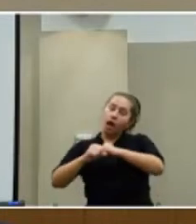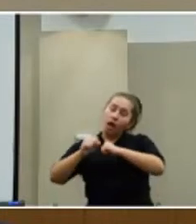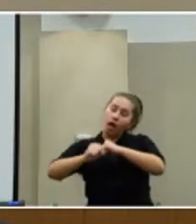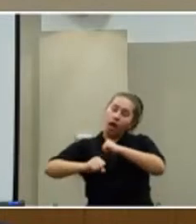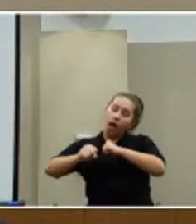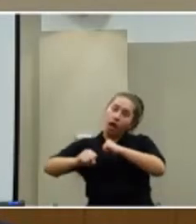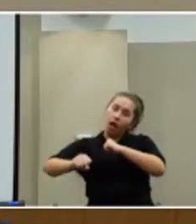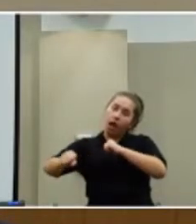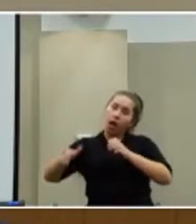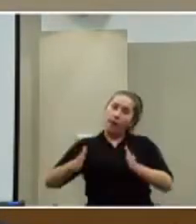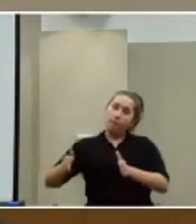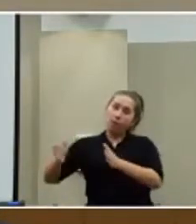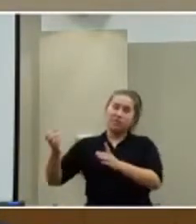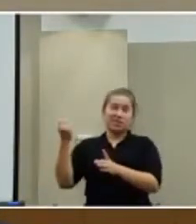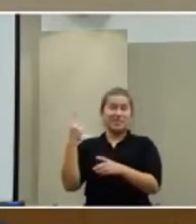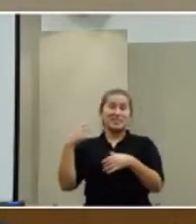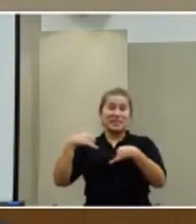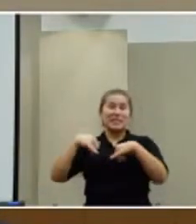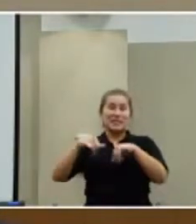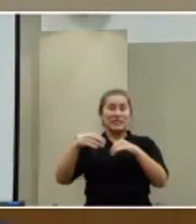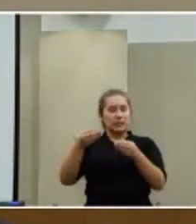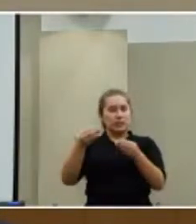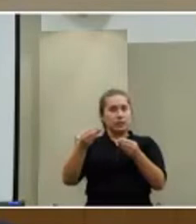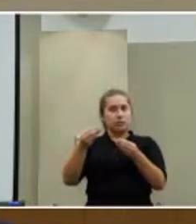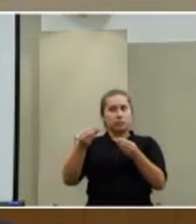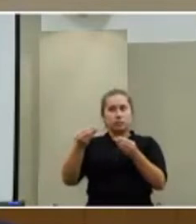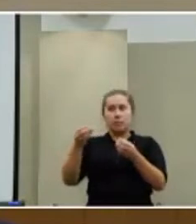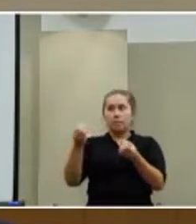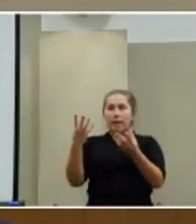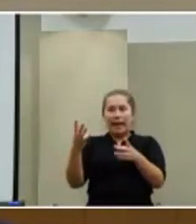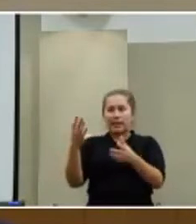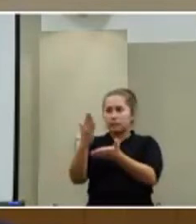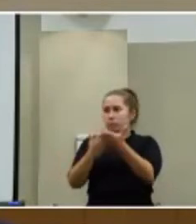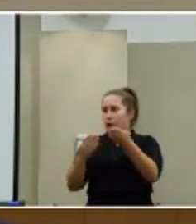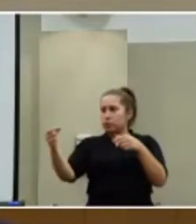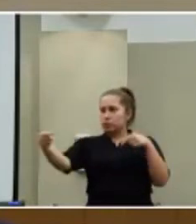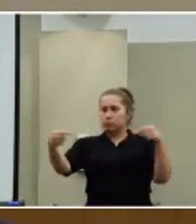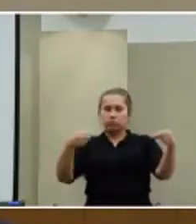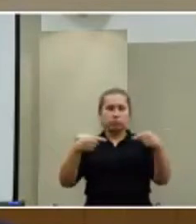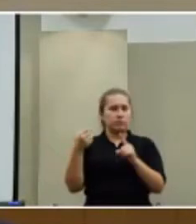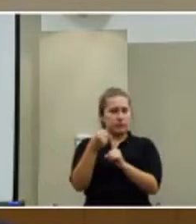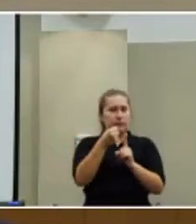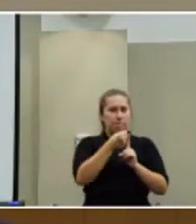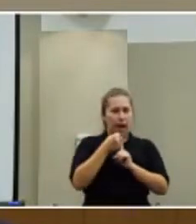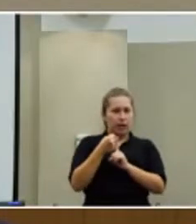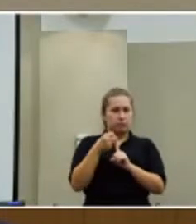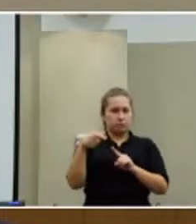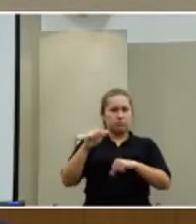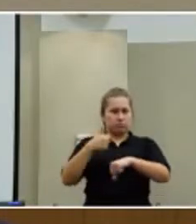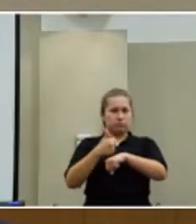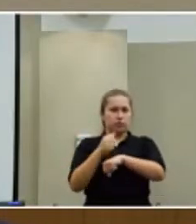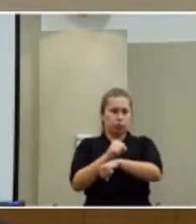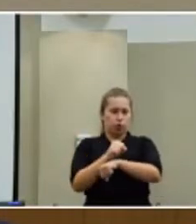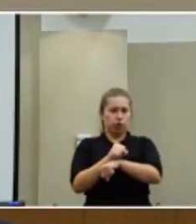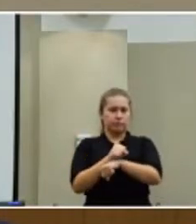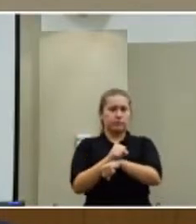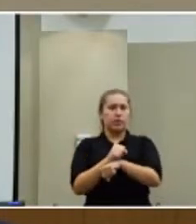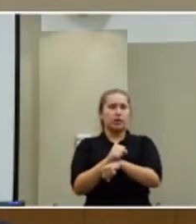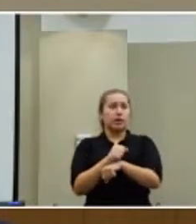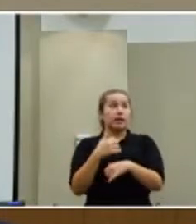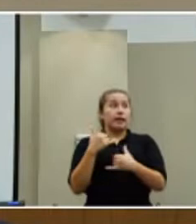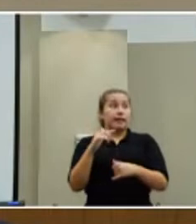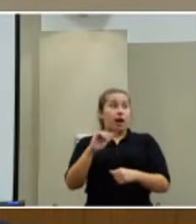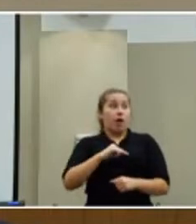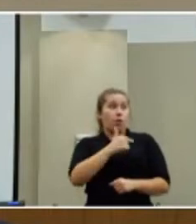is a process that is informed by many factors, and the public is a critical factor in it. I'm going to turn the time over to